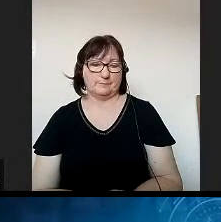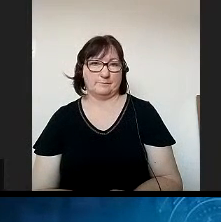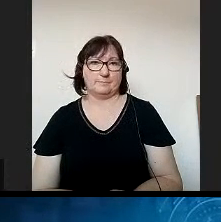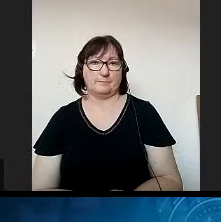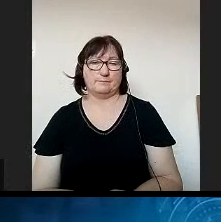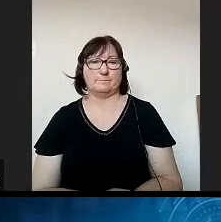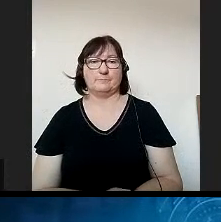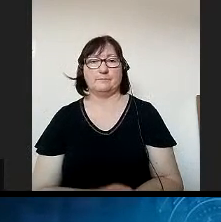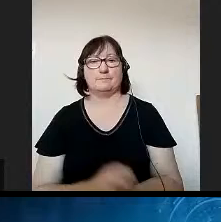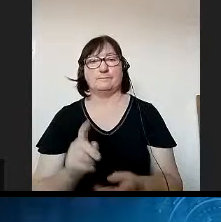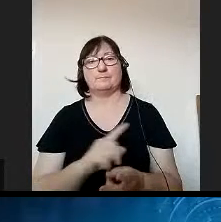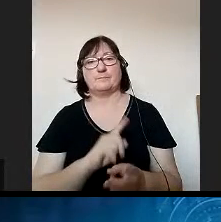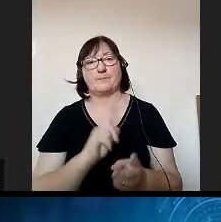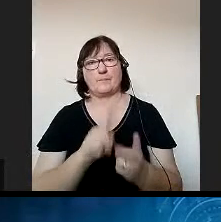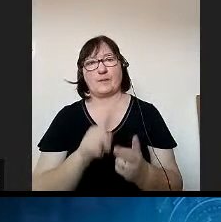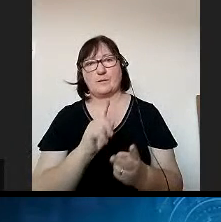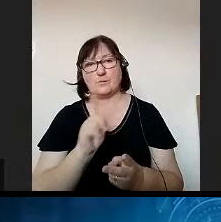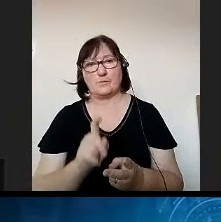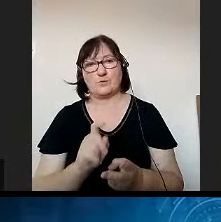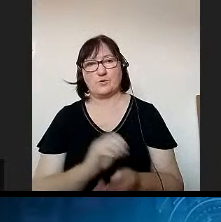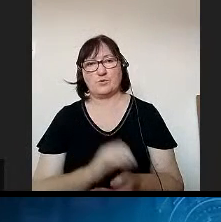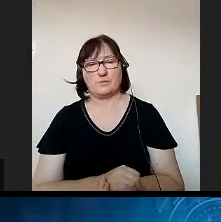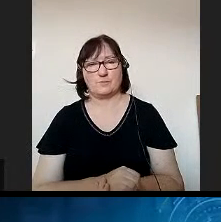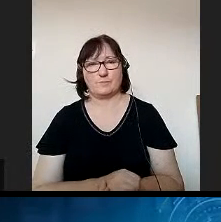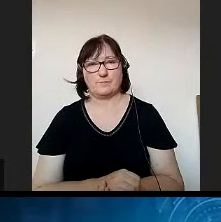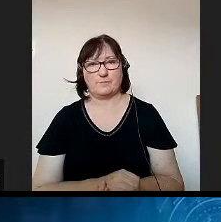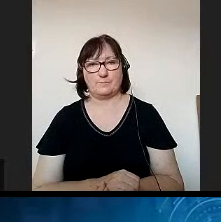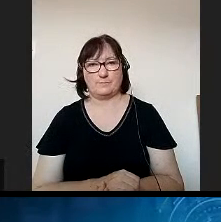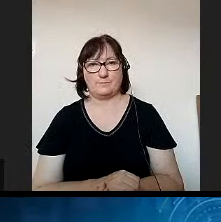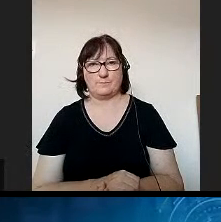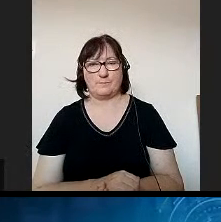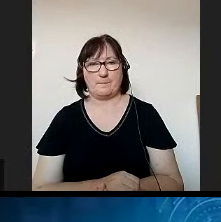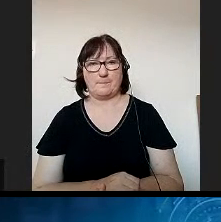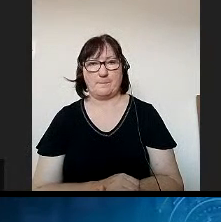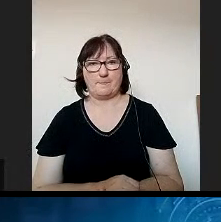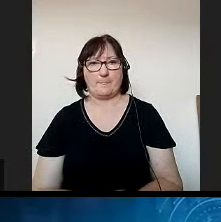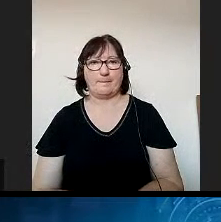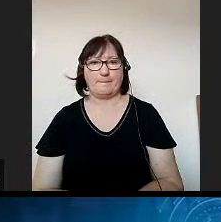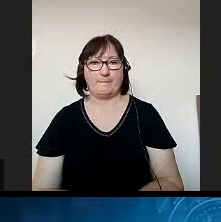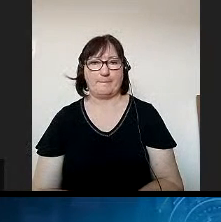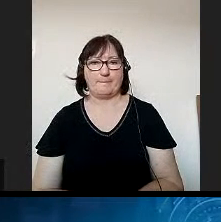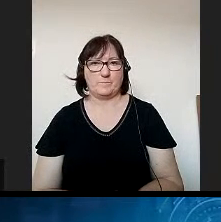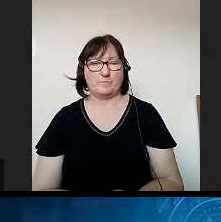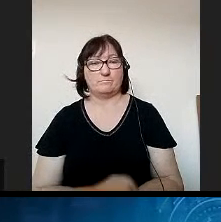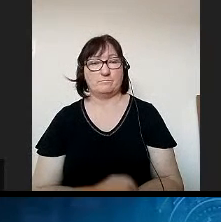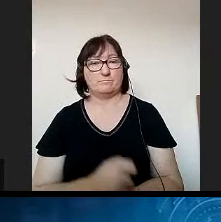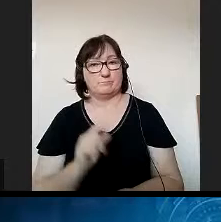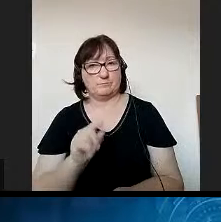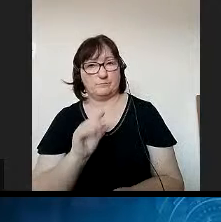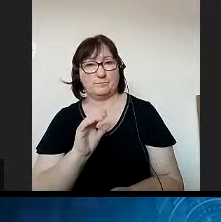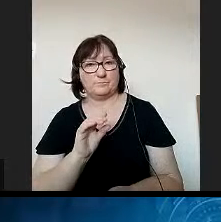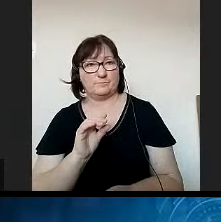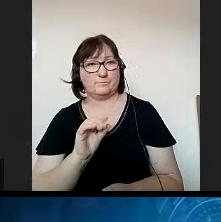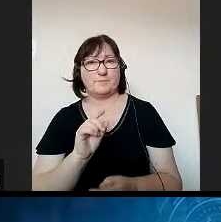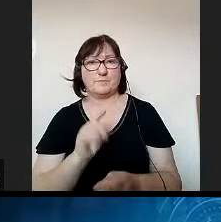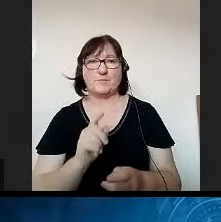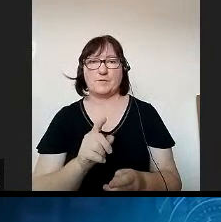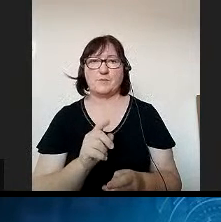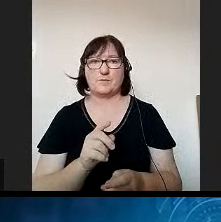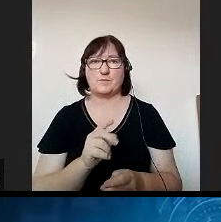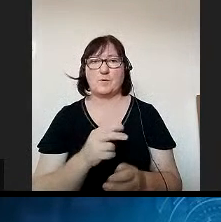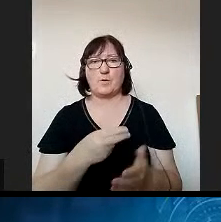from Hermine. Lydia, if you can get this one. She asks, if Rule 3C makes provisions